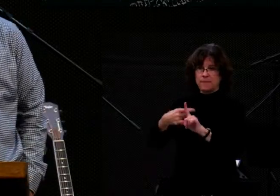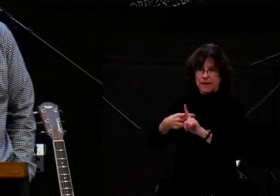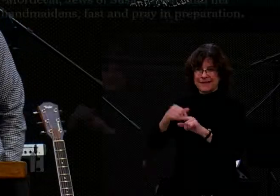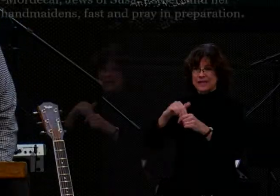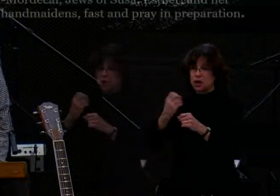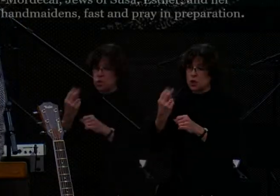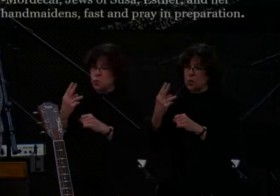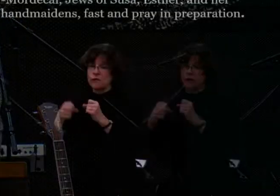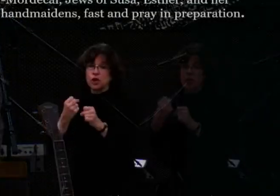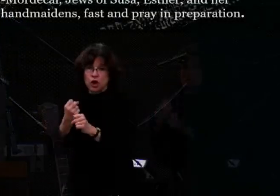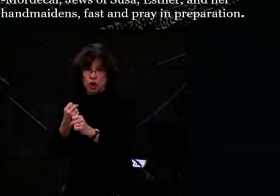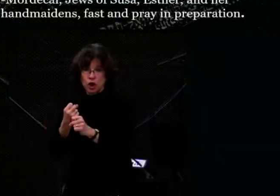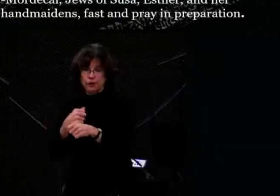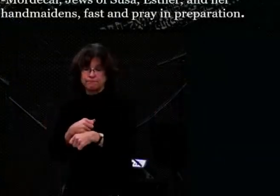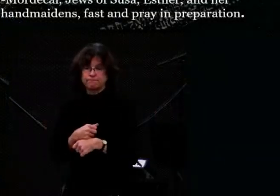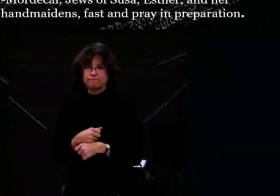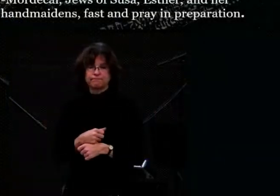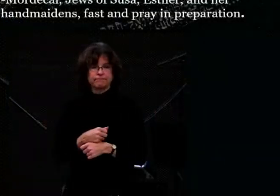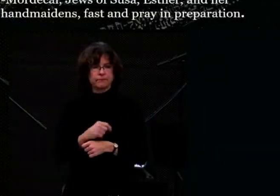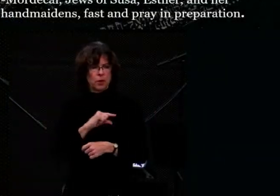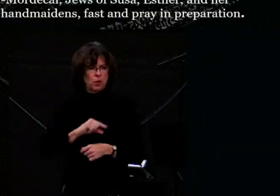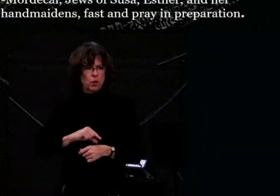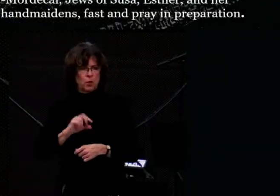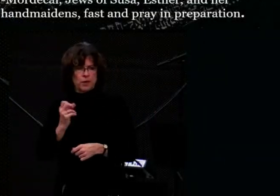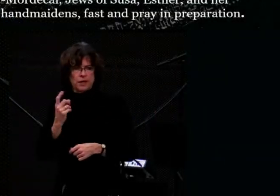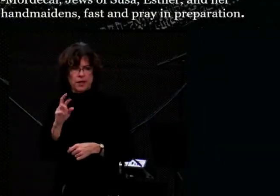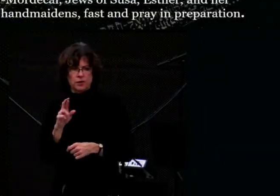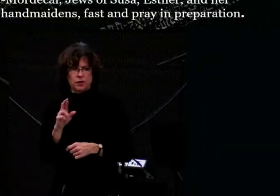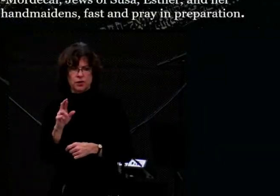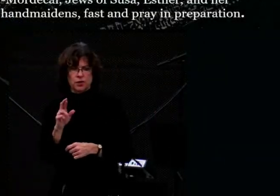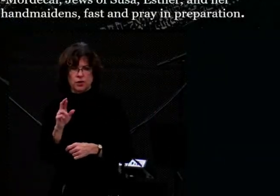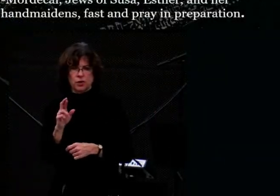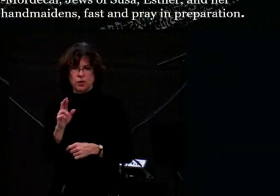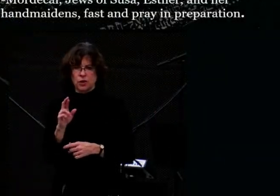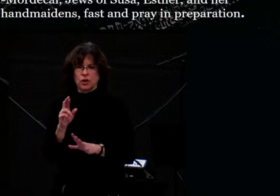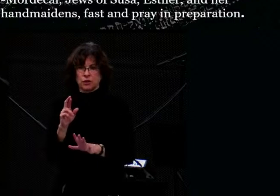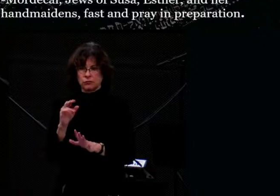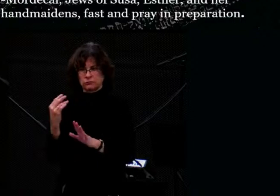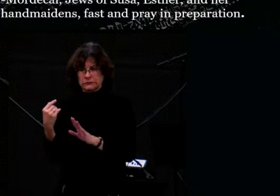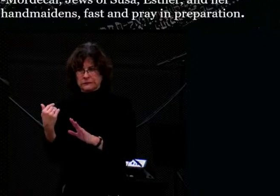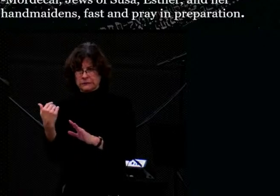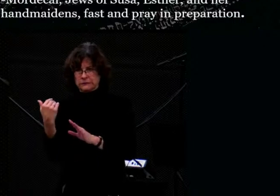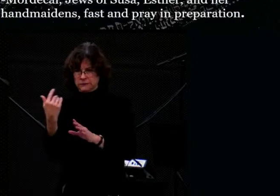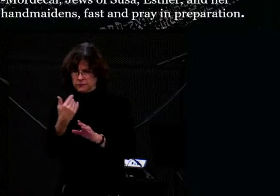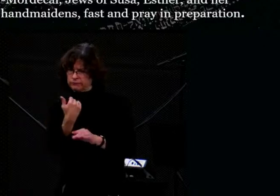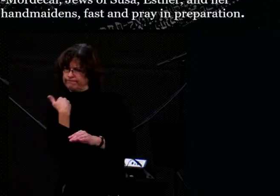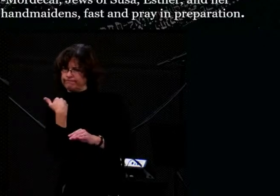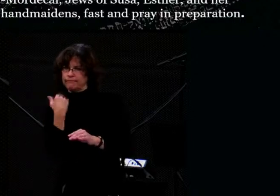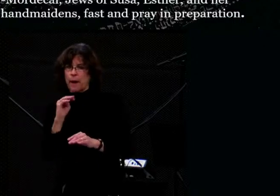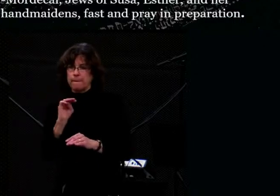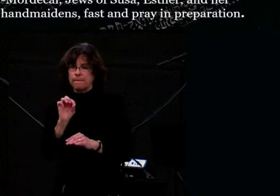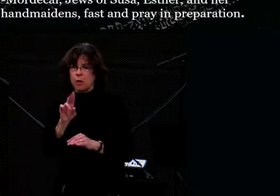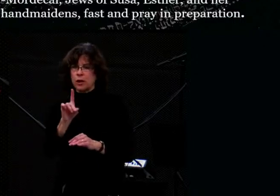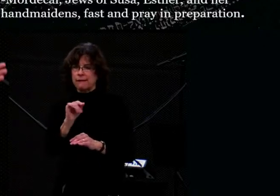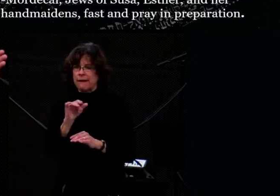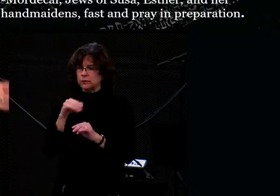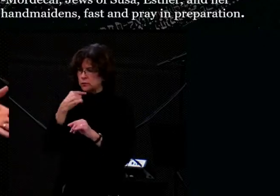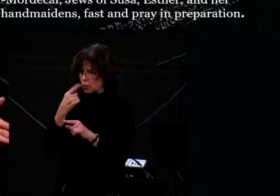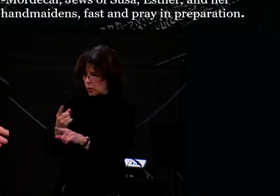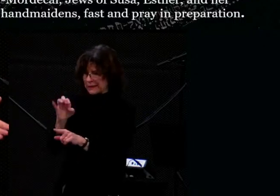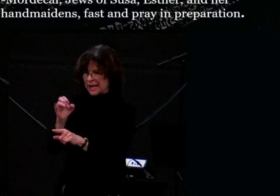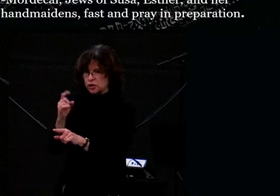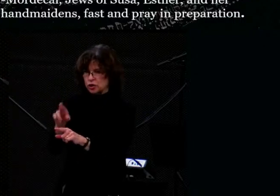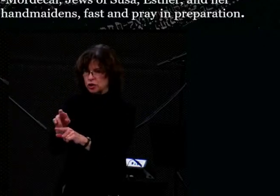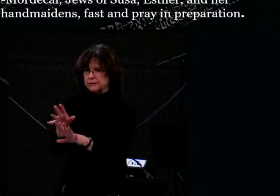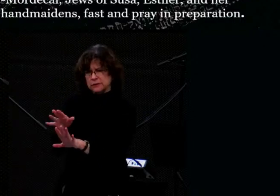Queen Esther, provoked by Mordecai, resolves in her mind that she is going to risk her life and she is going to see